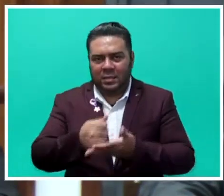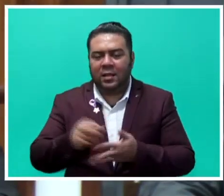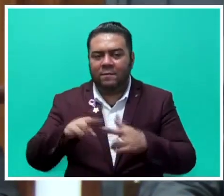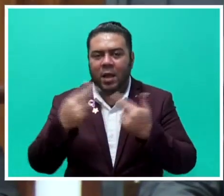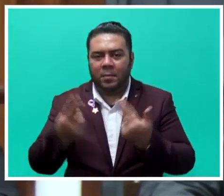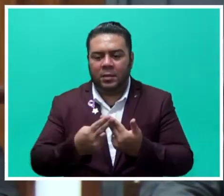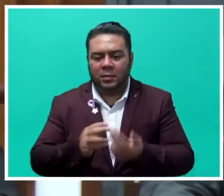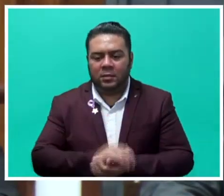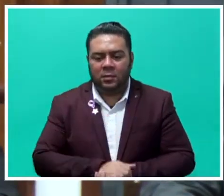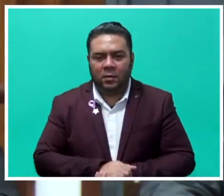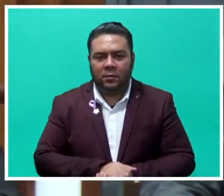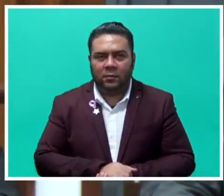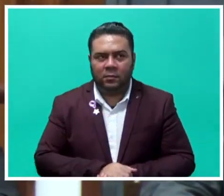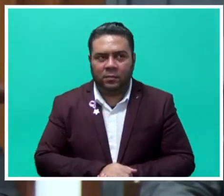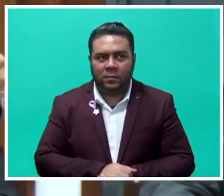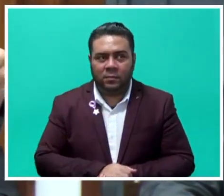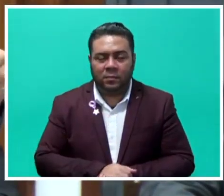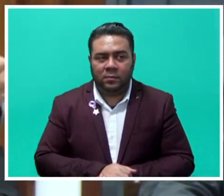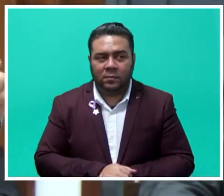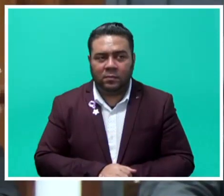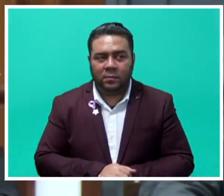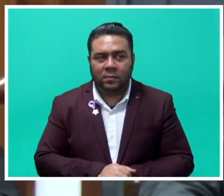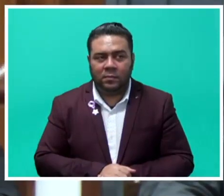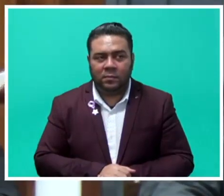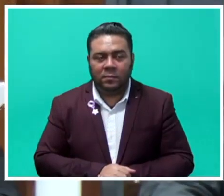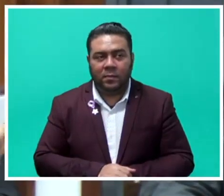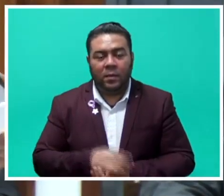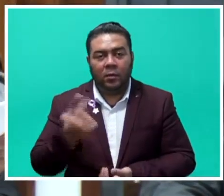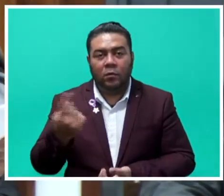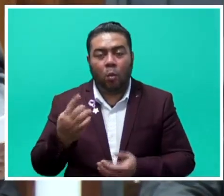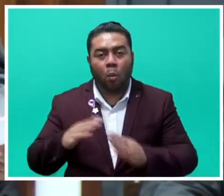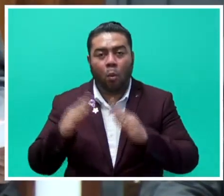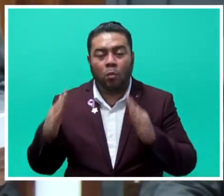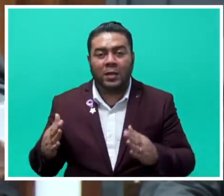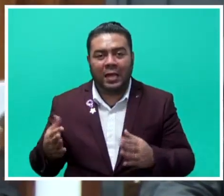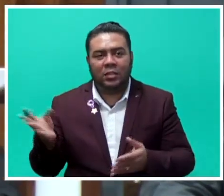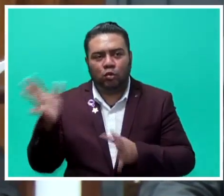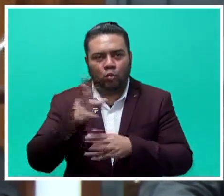have been destroyed, whose homes have been destroyed by fire.